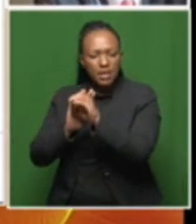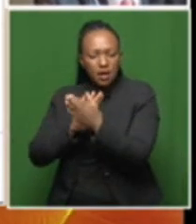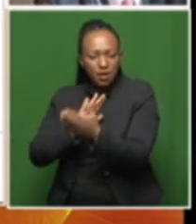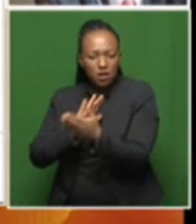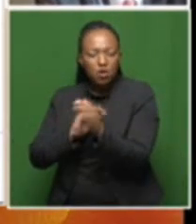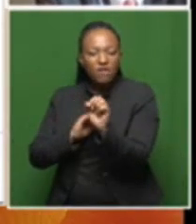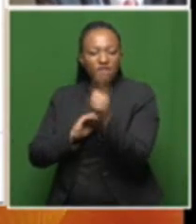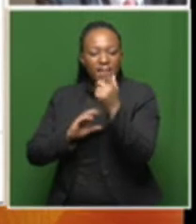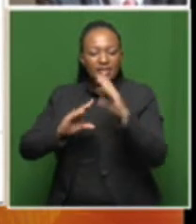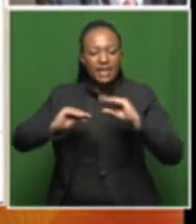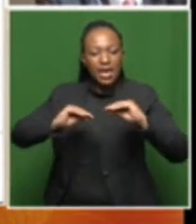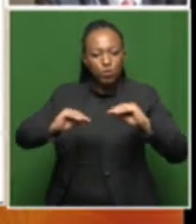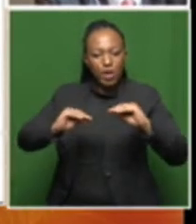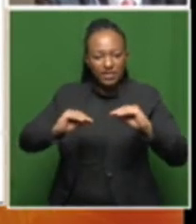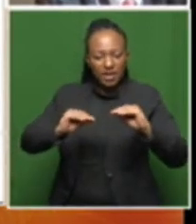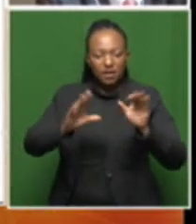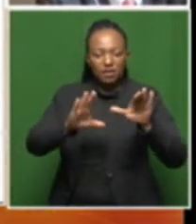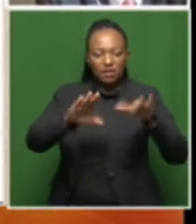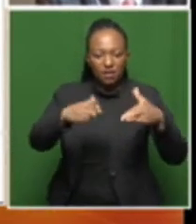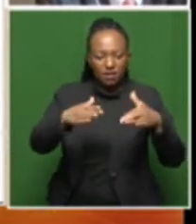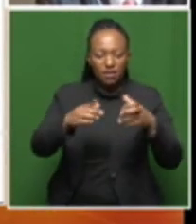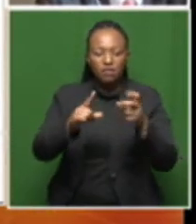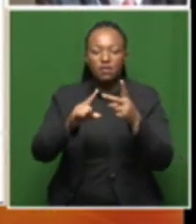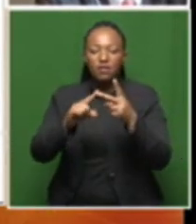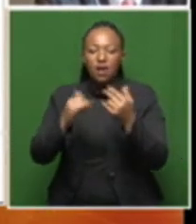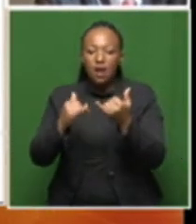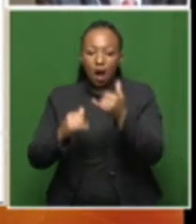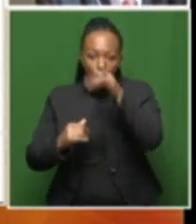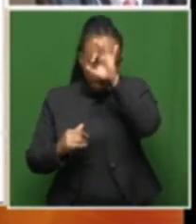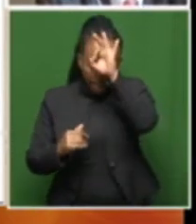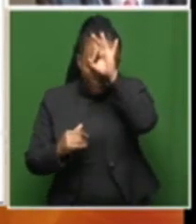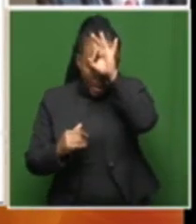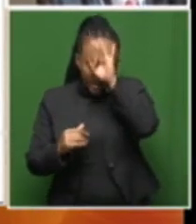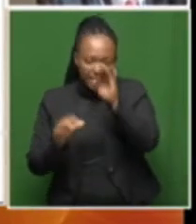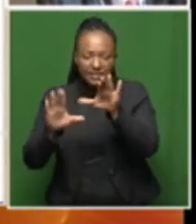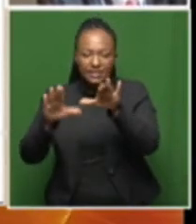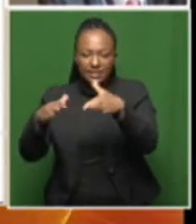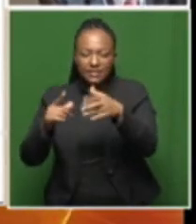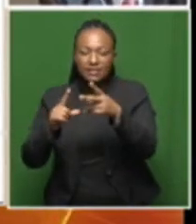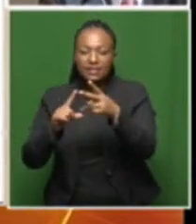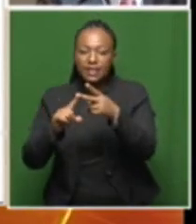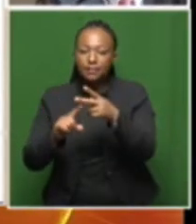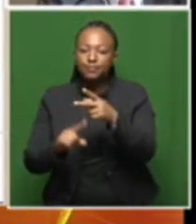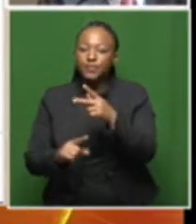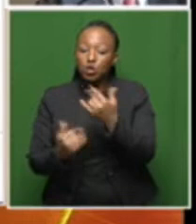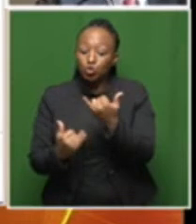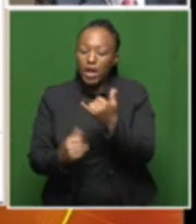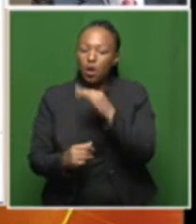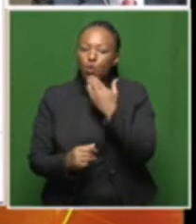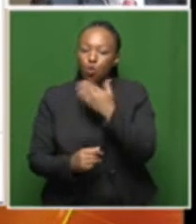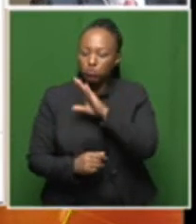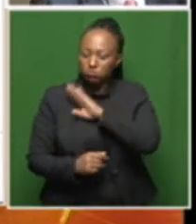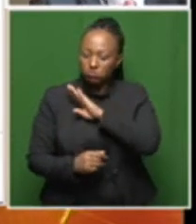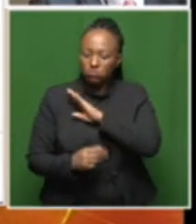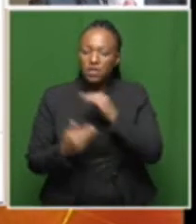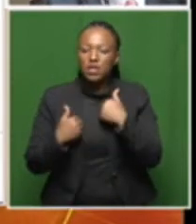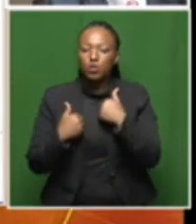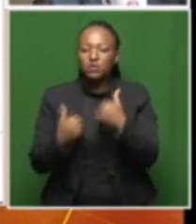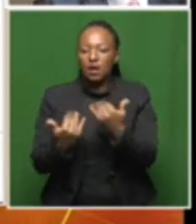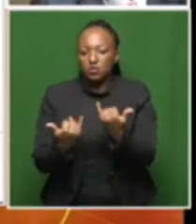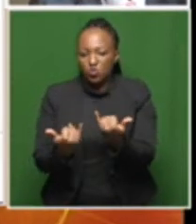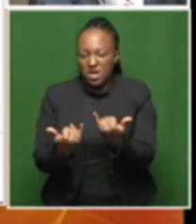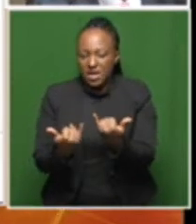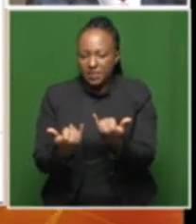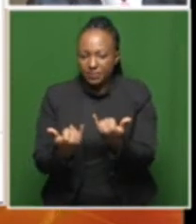the education sector, and now the police, defense forces due to start today. And there are a number